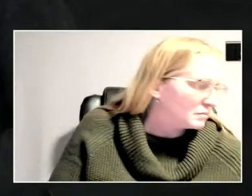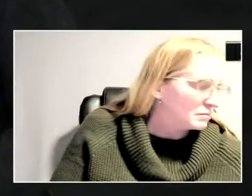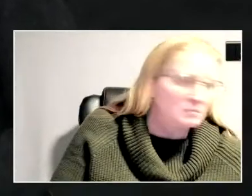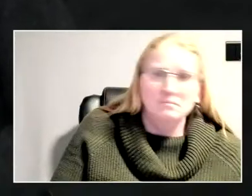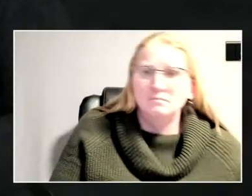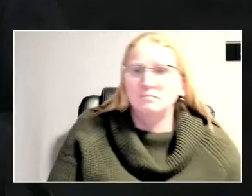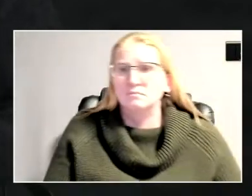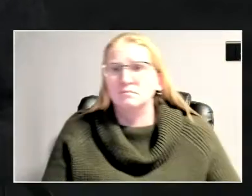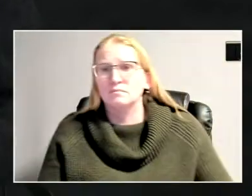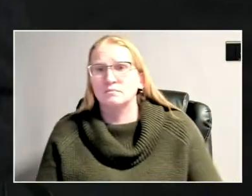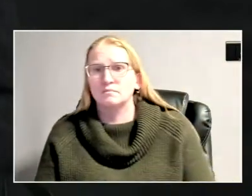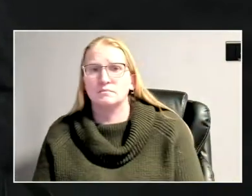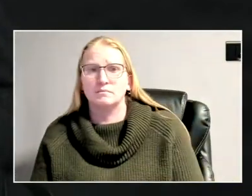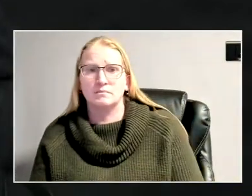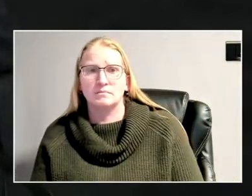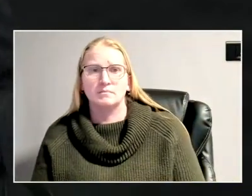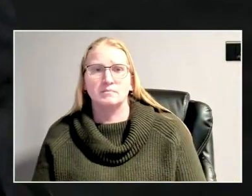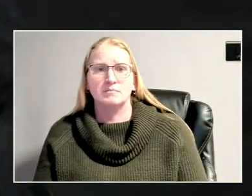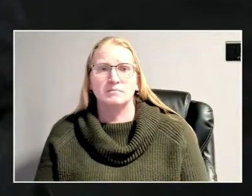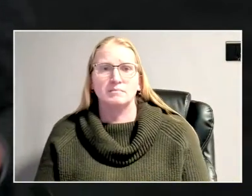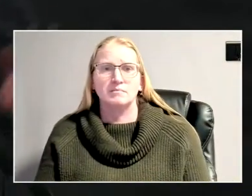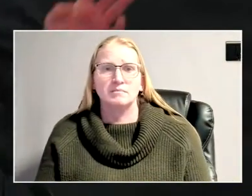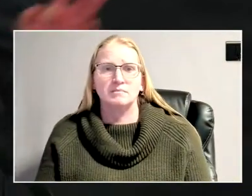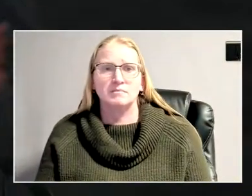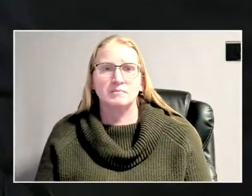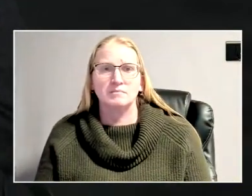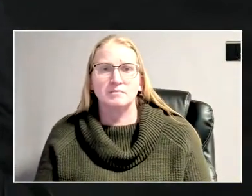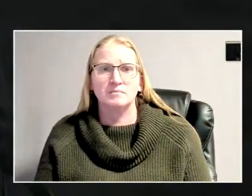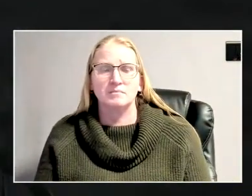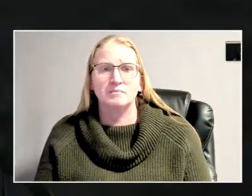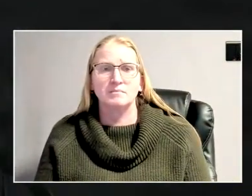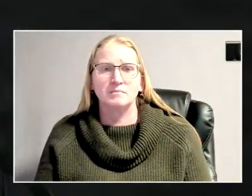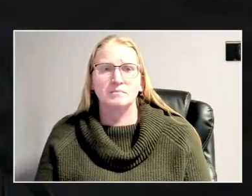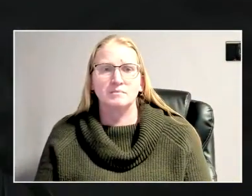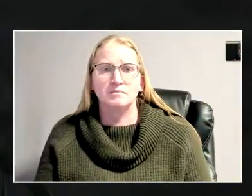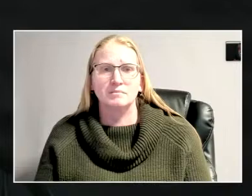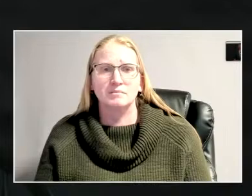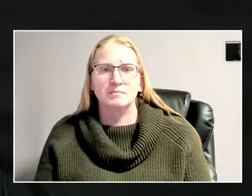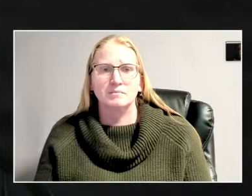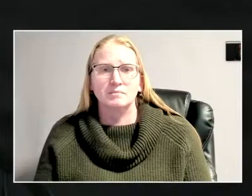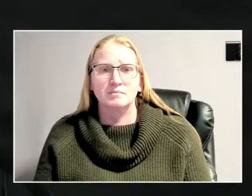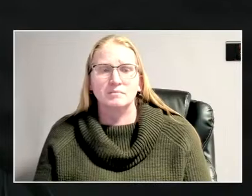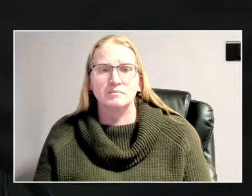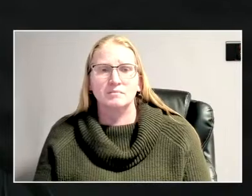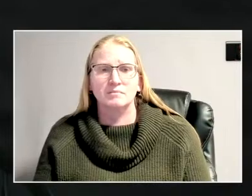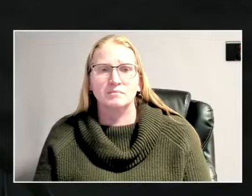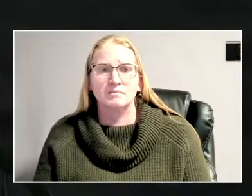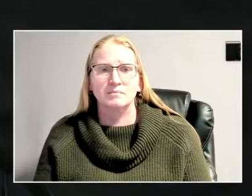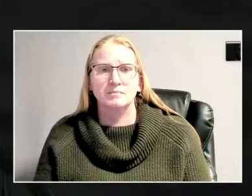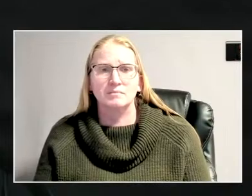queried all right all right um with unanimous consent and absent